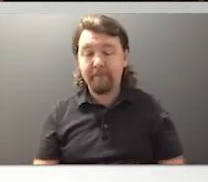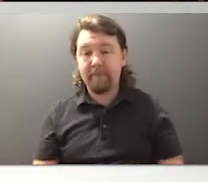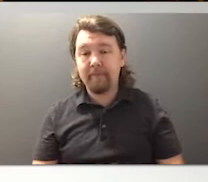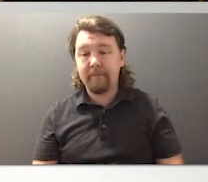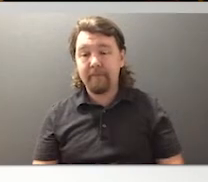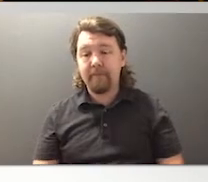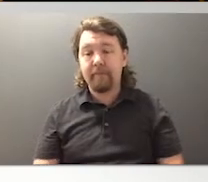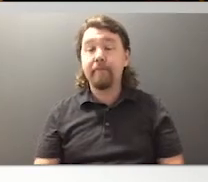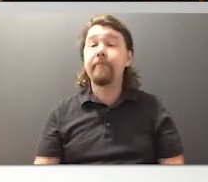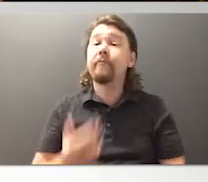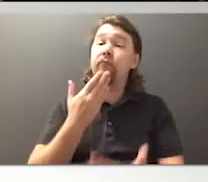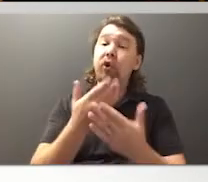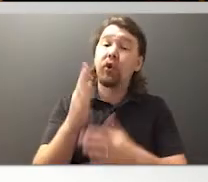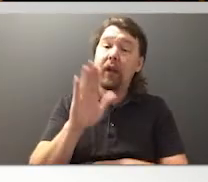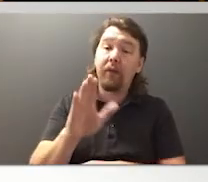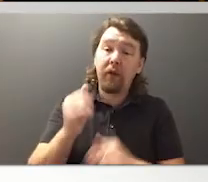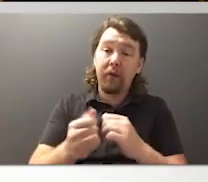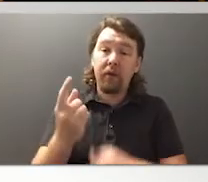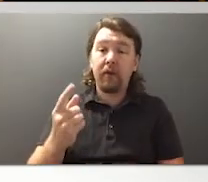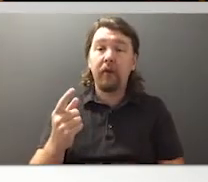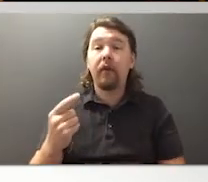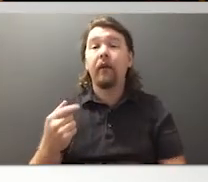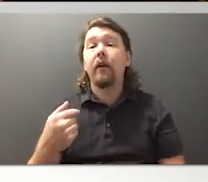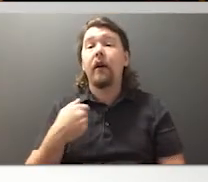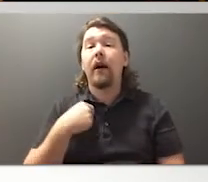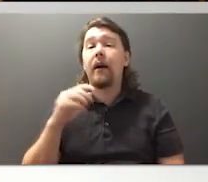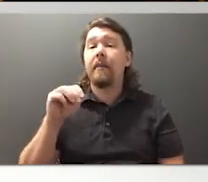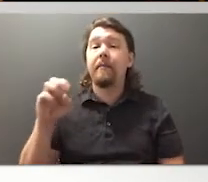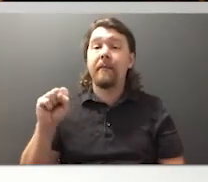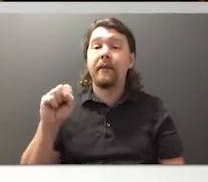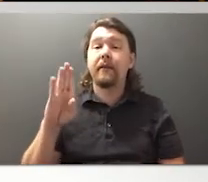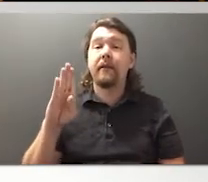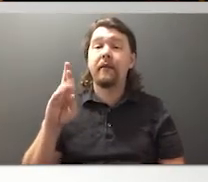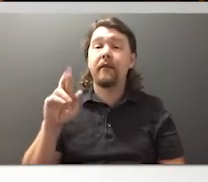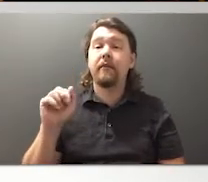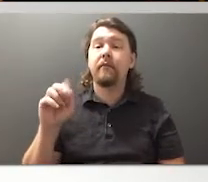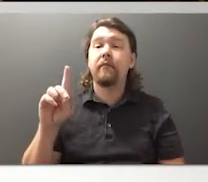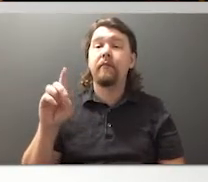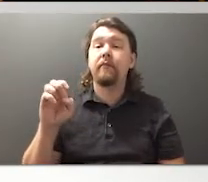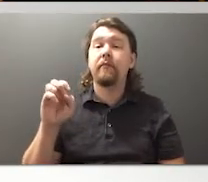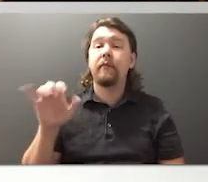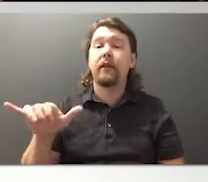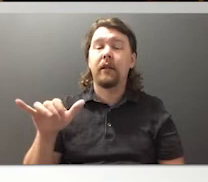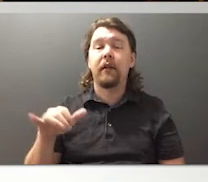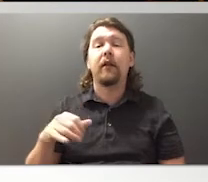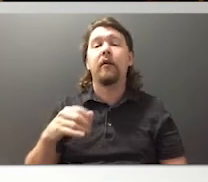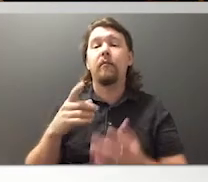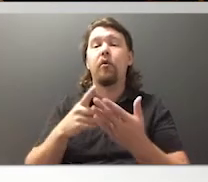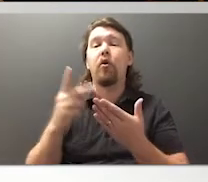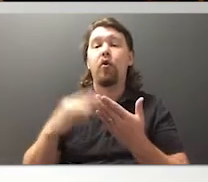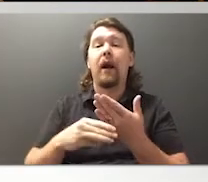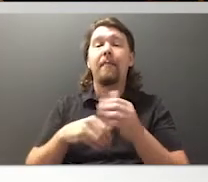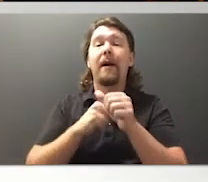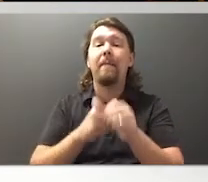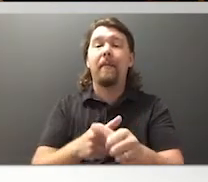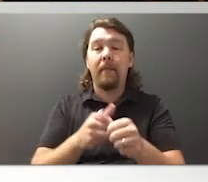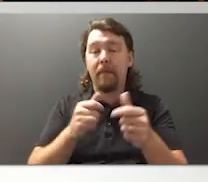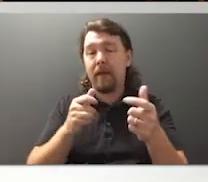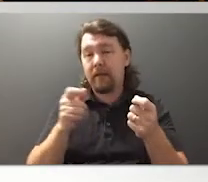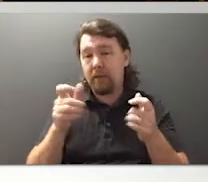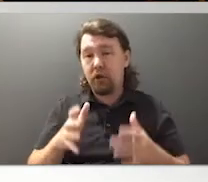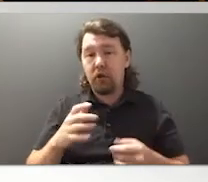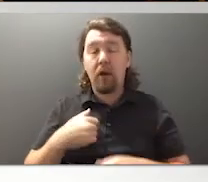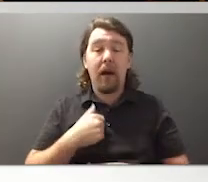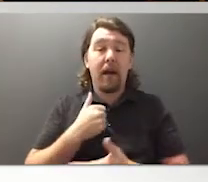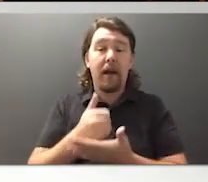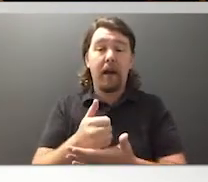Good afternoon, everyone. I'm Estefania Nunes Brady, and I am the Programs Compliance Manager at Step Up for Students. So I help